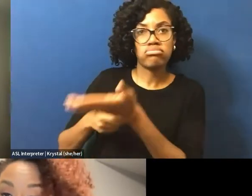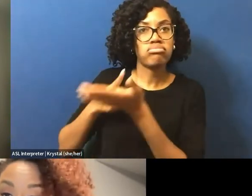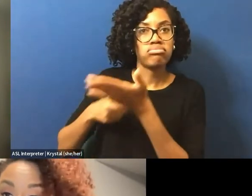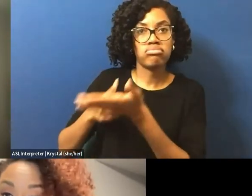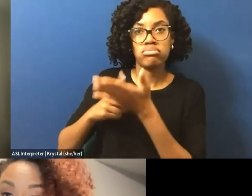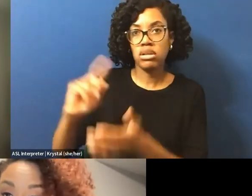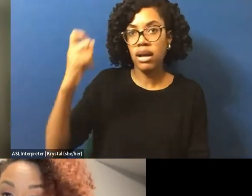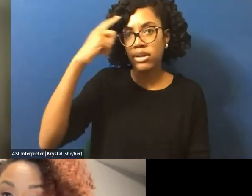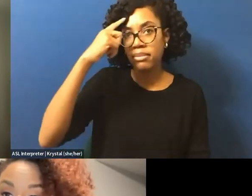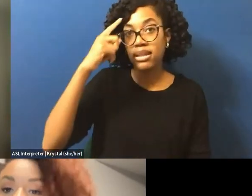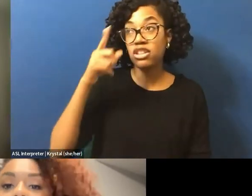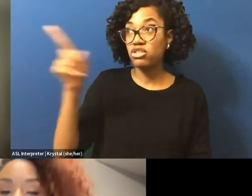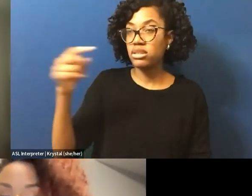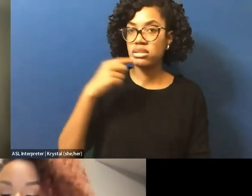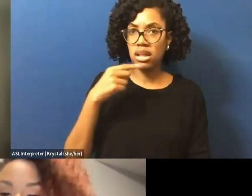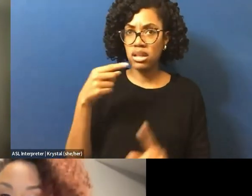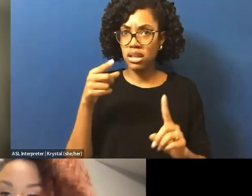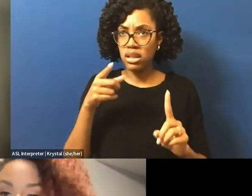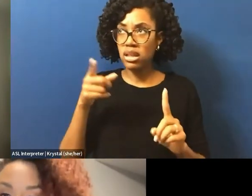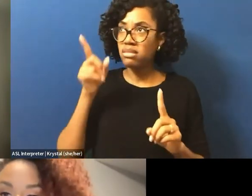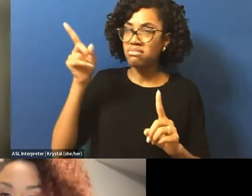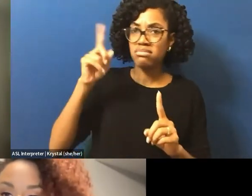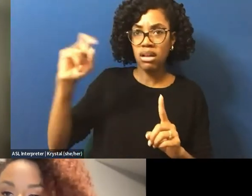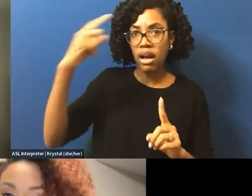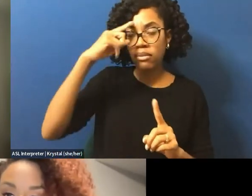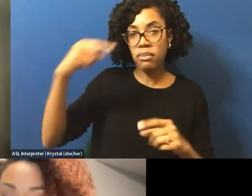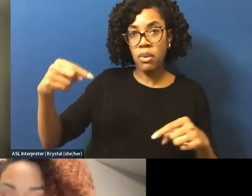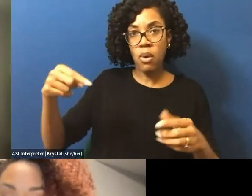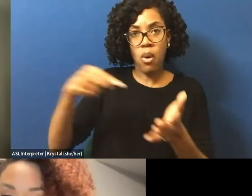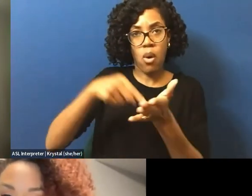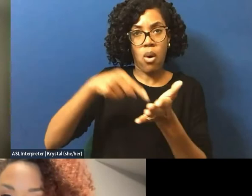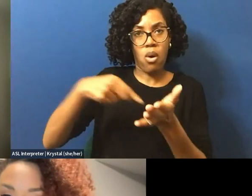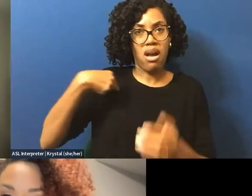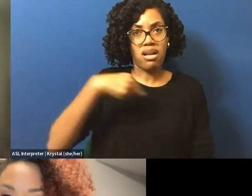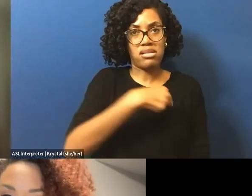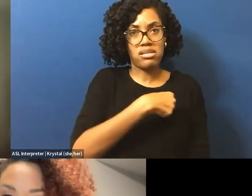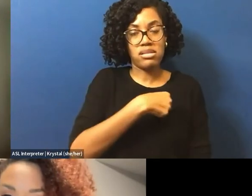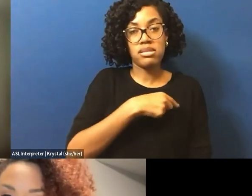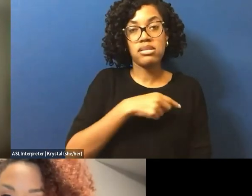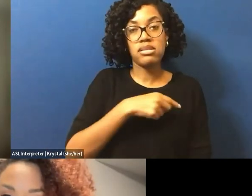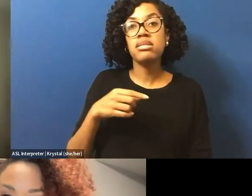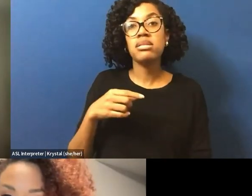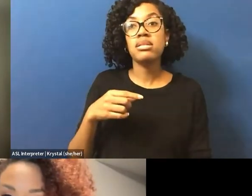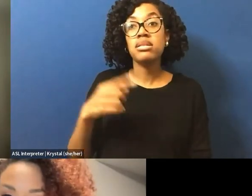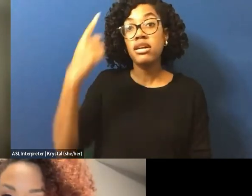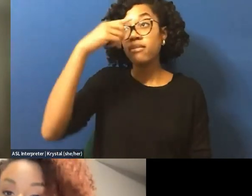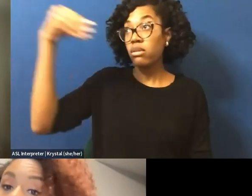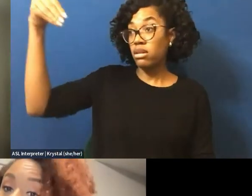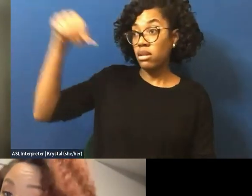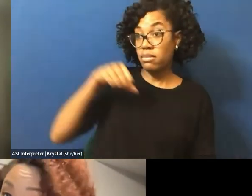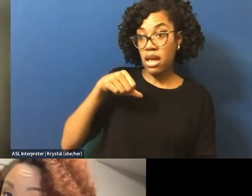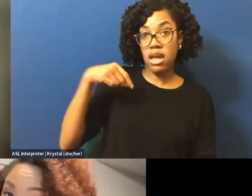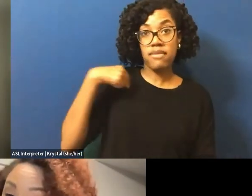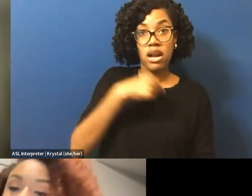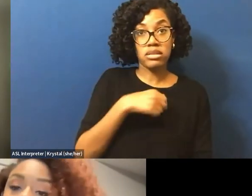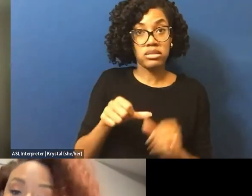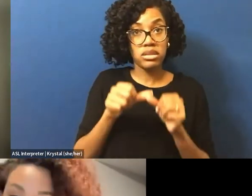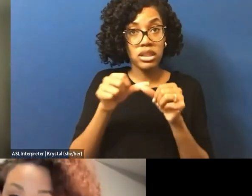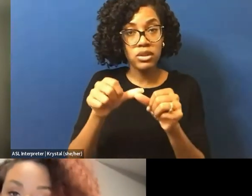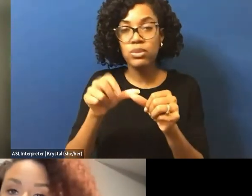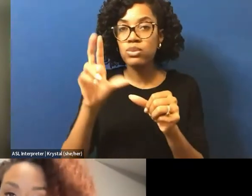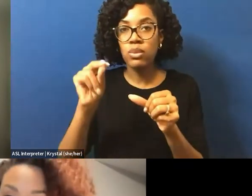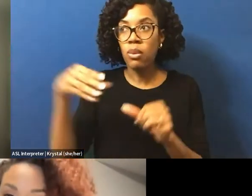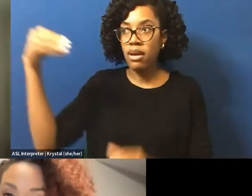money was owed, but it was not just for Black people to continue on their lives as usual. She wanted to use that